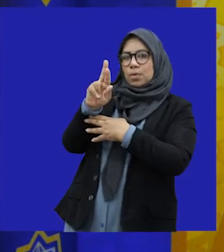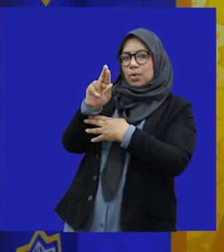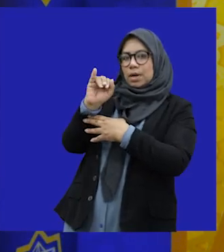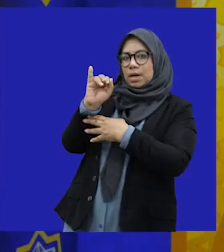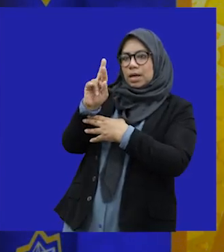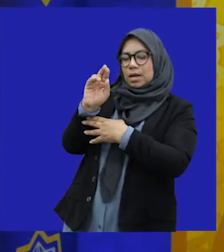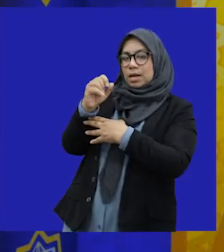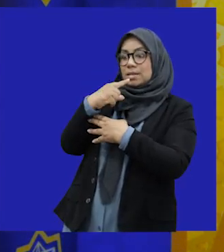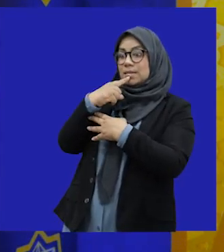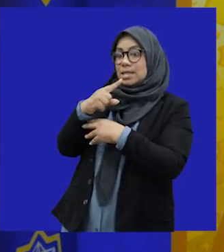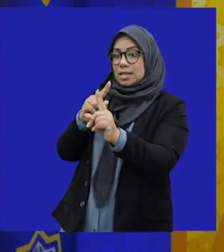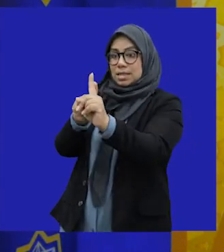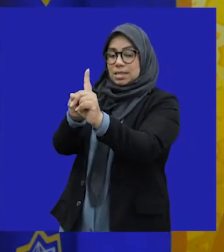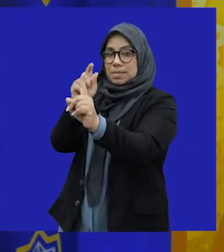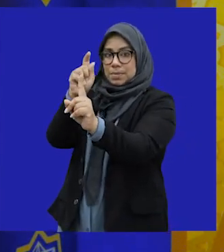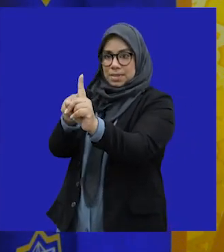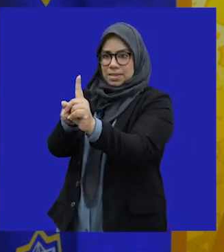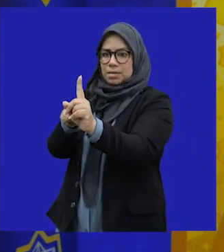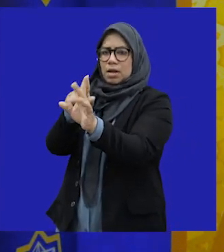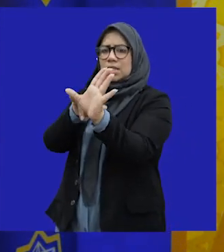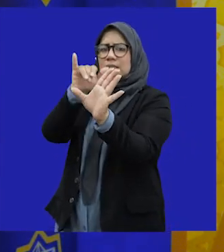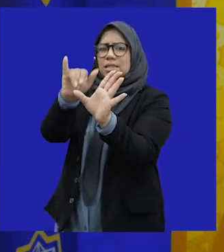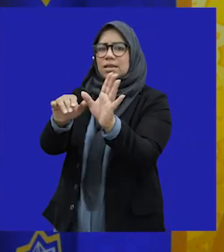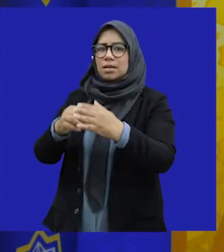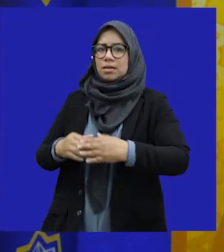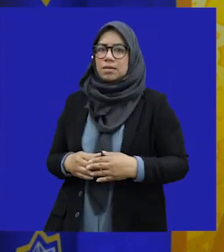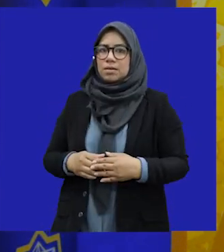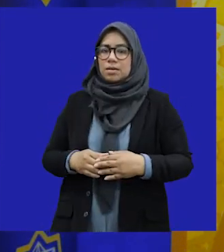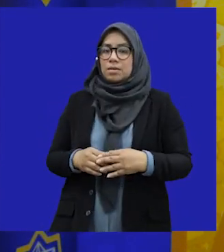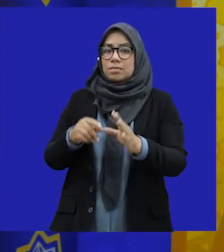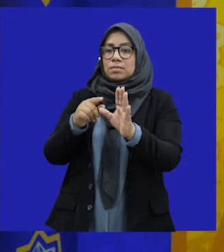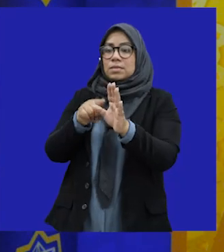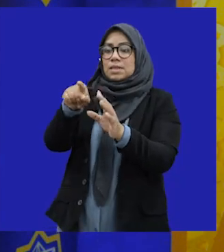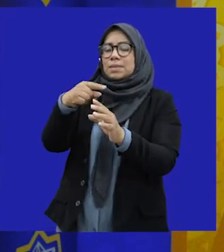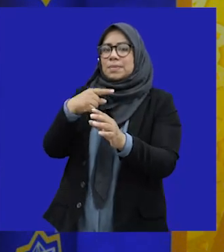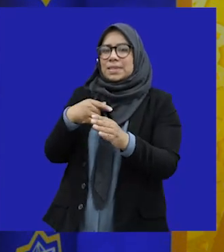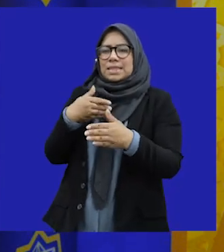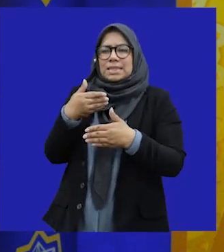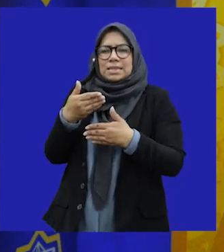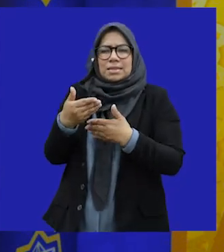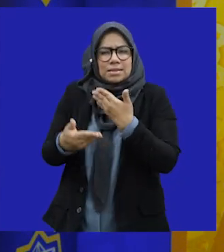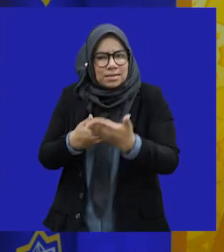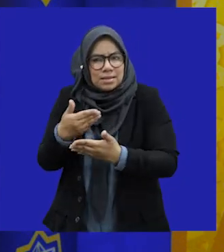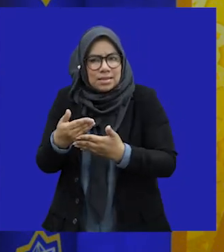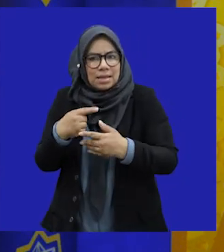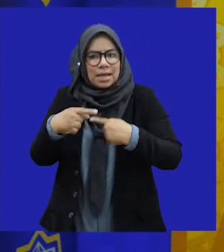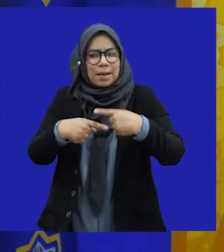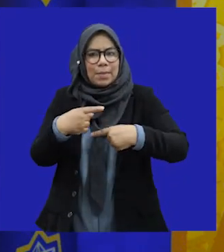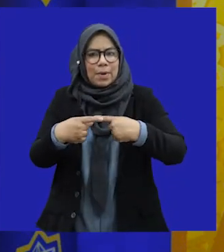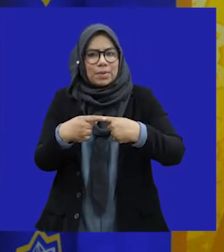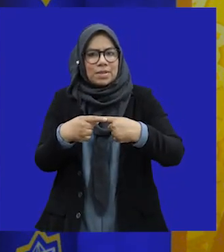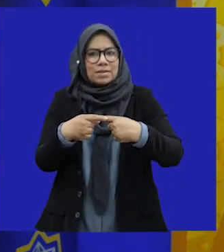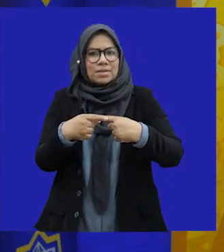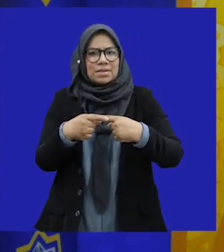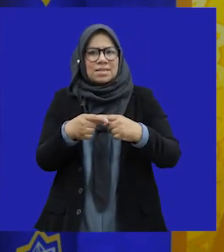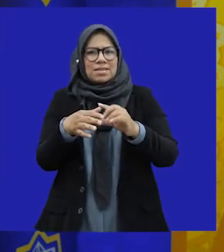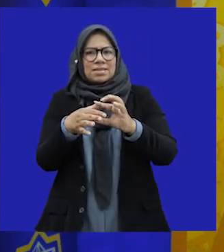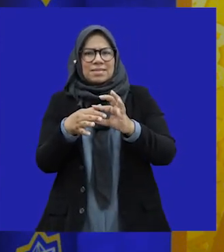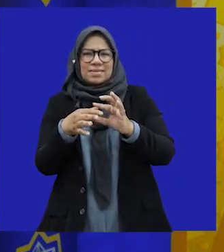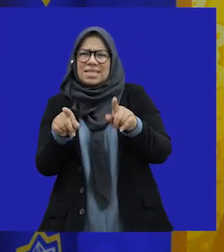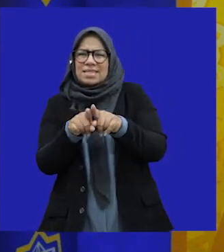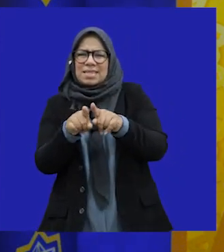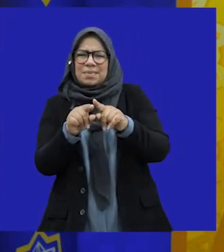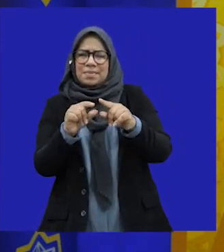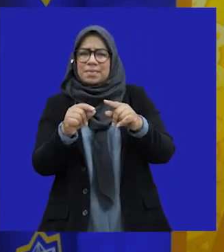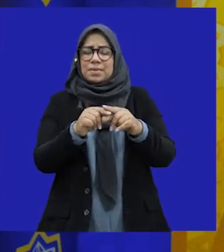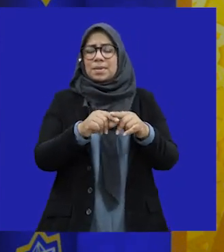him, "O young man, should I not narrate to you a hadith?" He replied, "Of